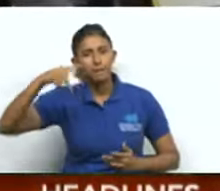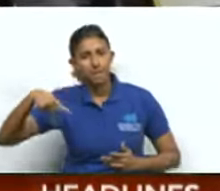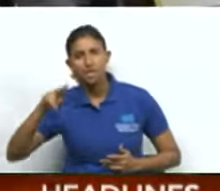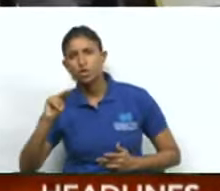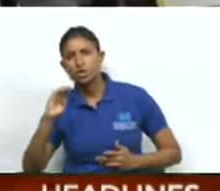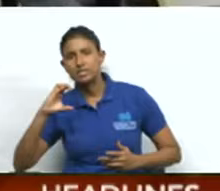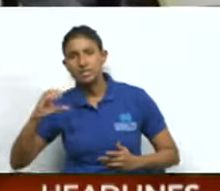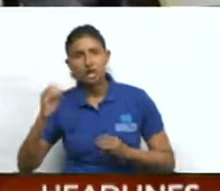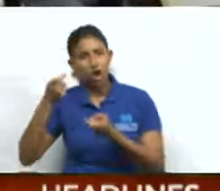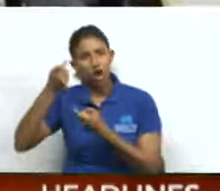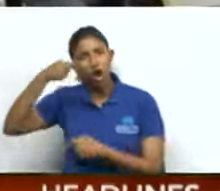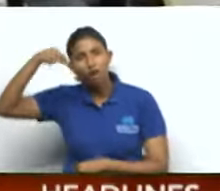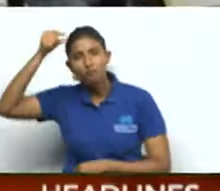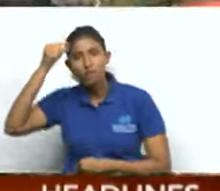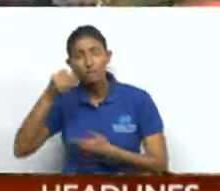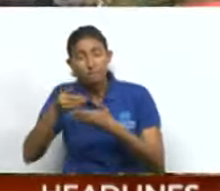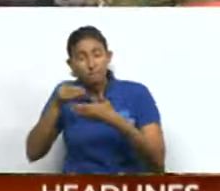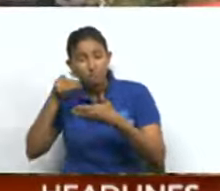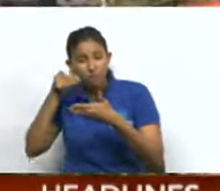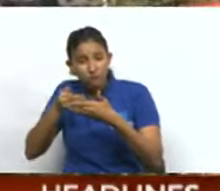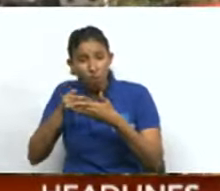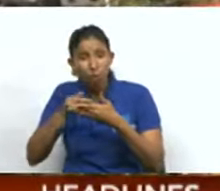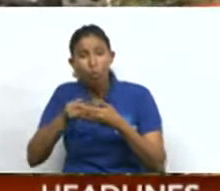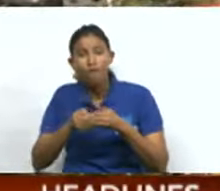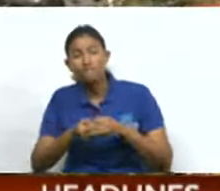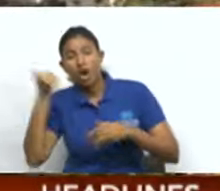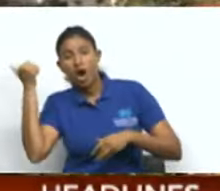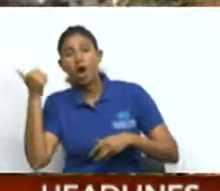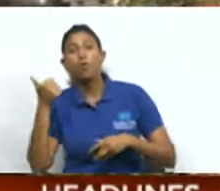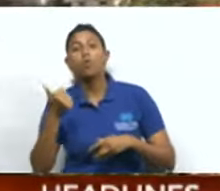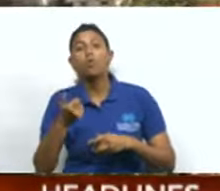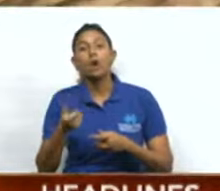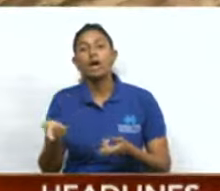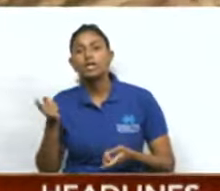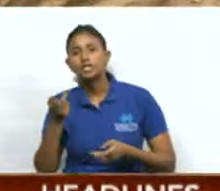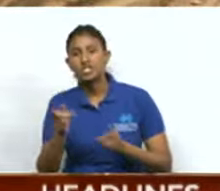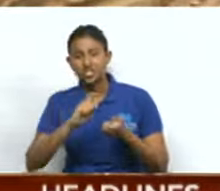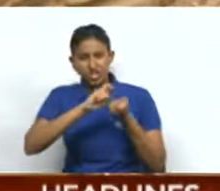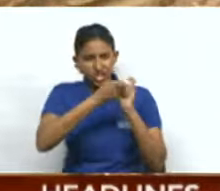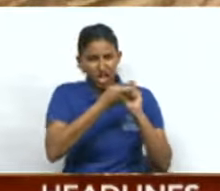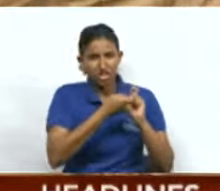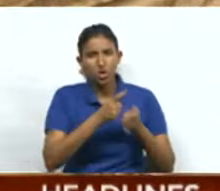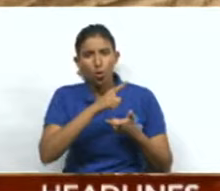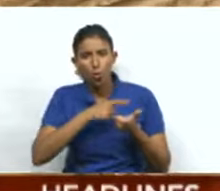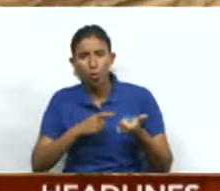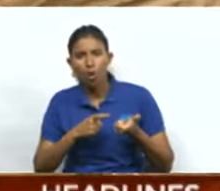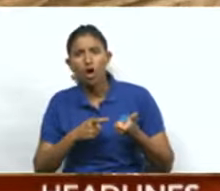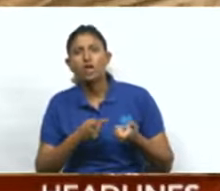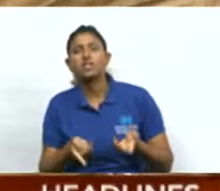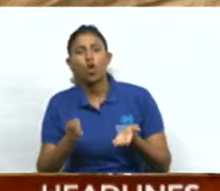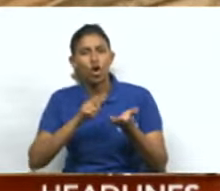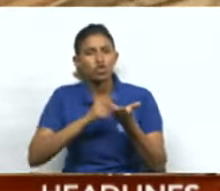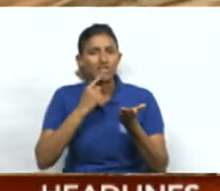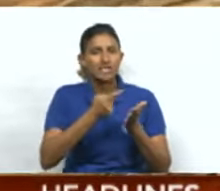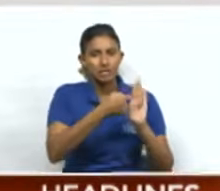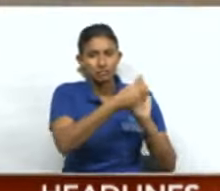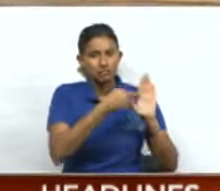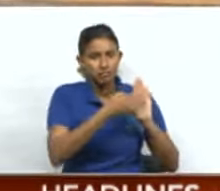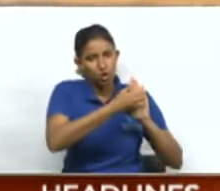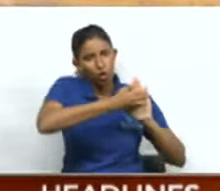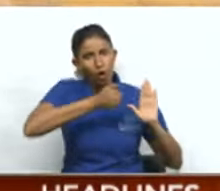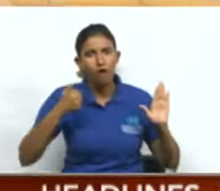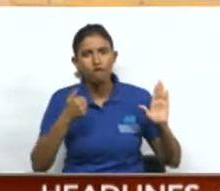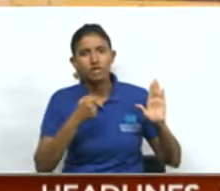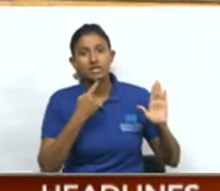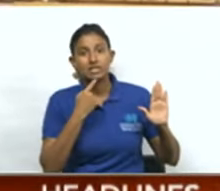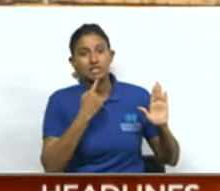before being voted out of office, allegedly amend its agreement with then contractor OAS Construtora, which took away a clause that allowed this